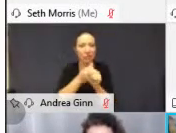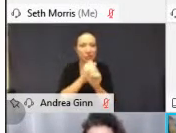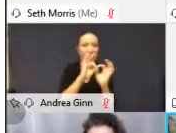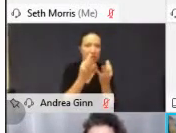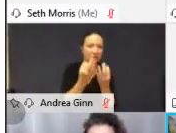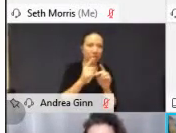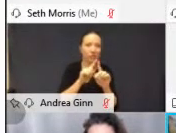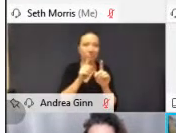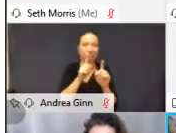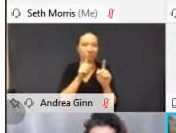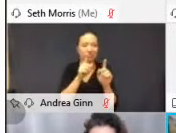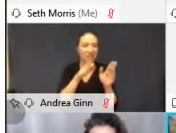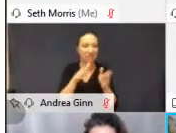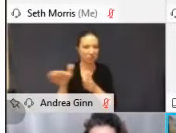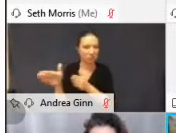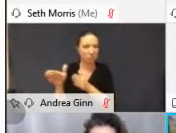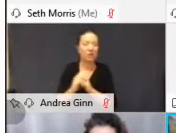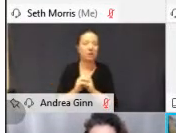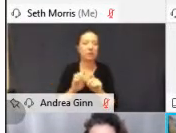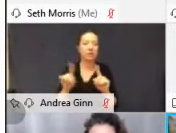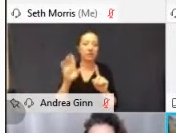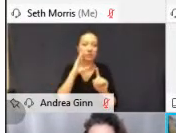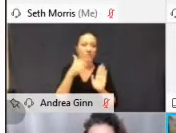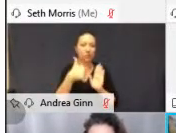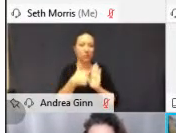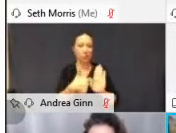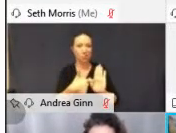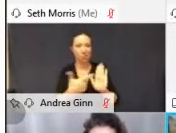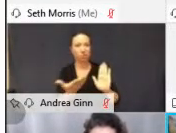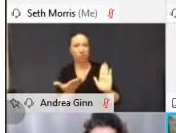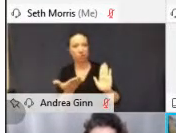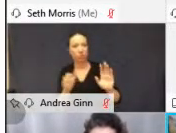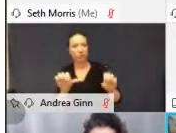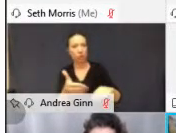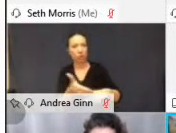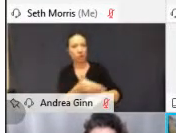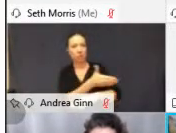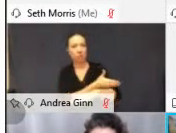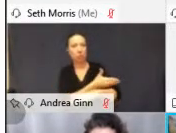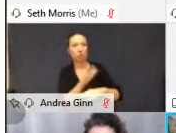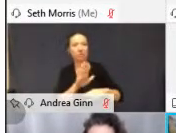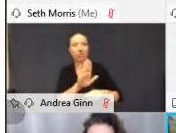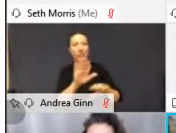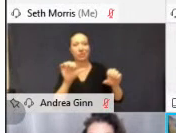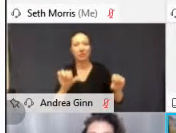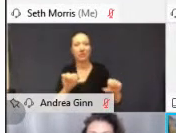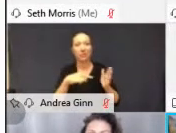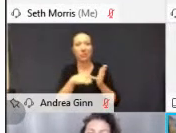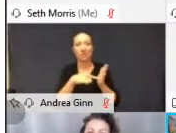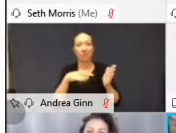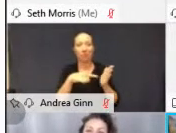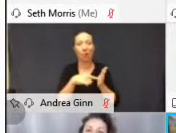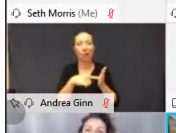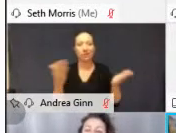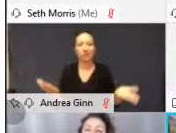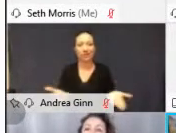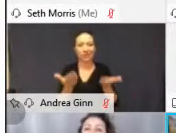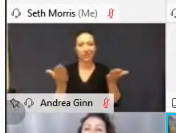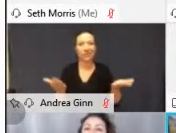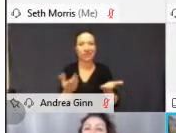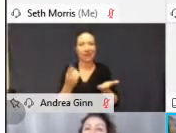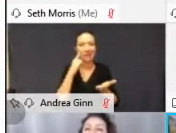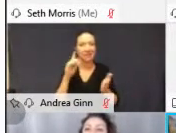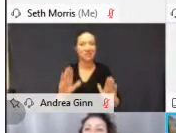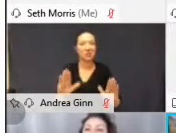this just shows you a really great example of how we could improve affordability for New Mexicans. And I think it's a